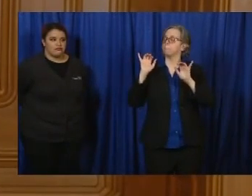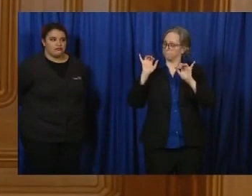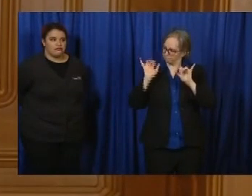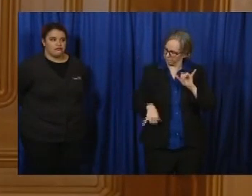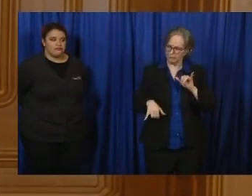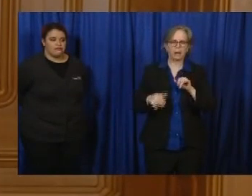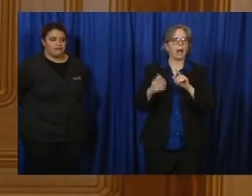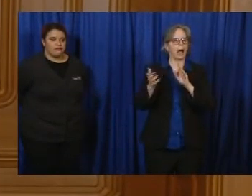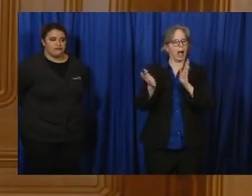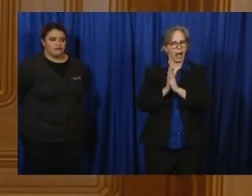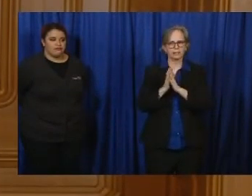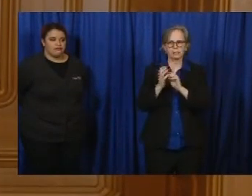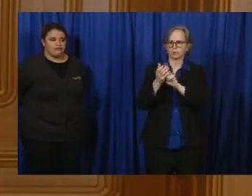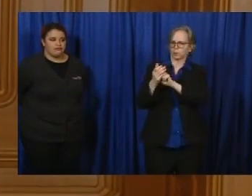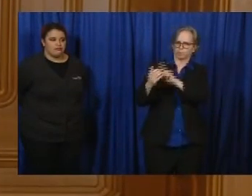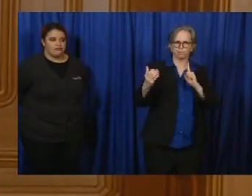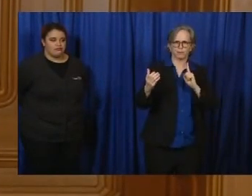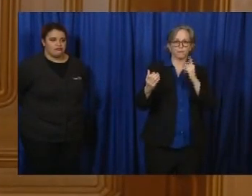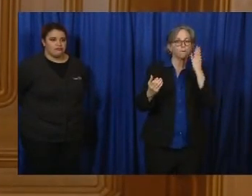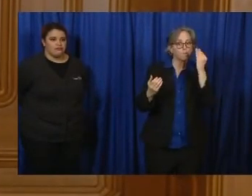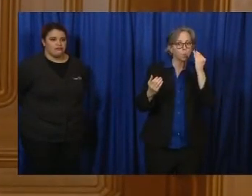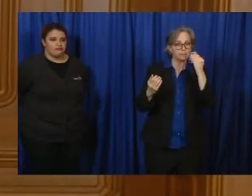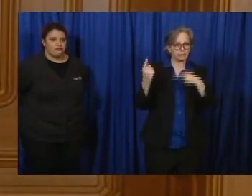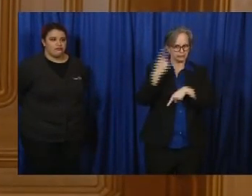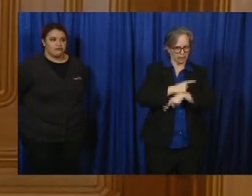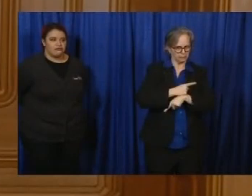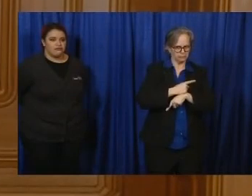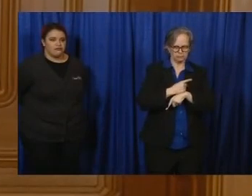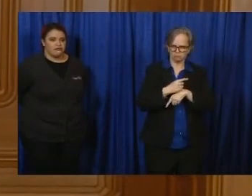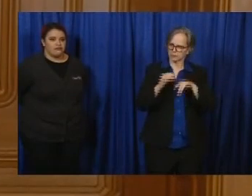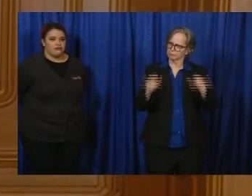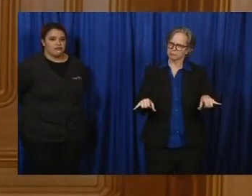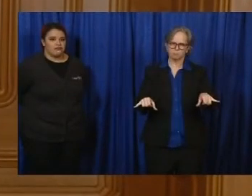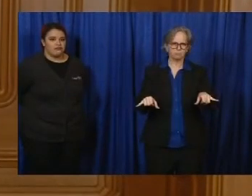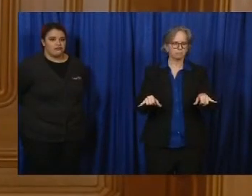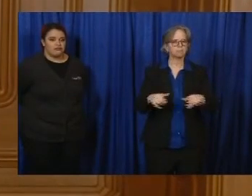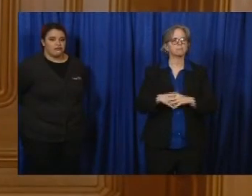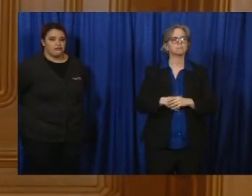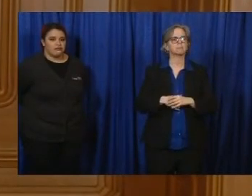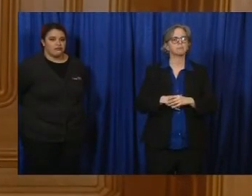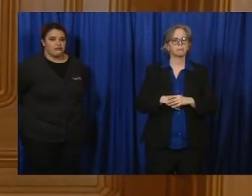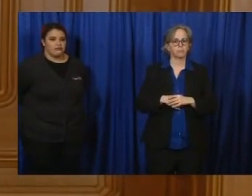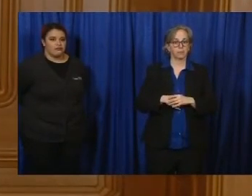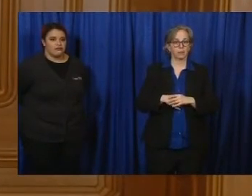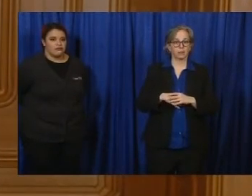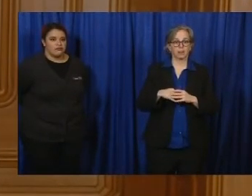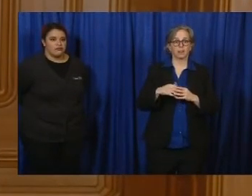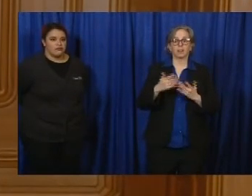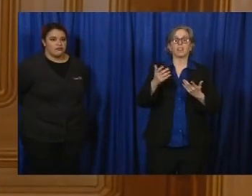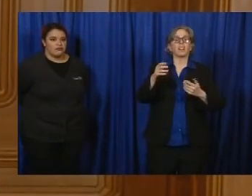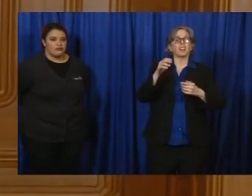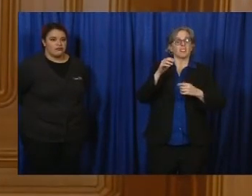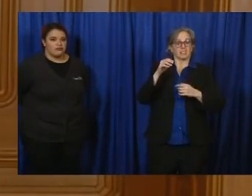They were also told to quarantine. Then they were to go to their physician